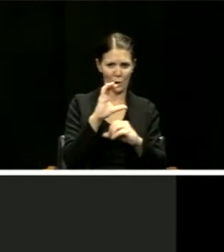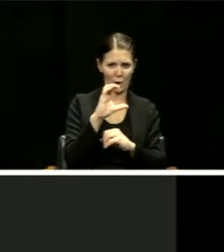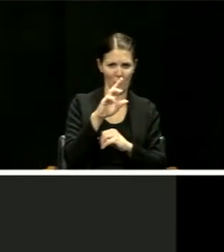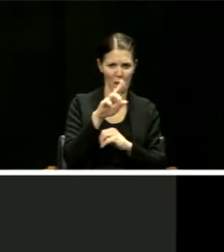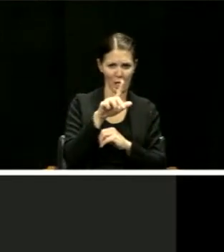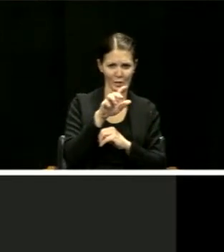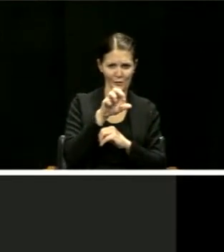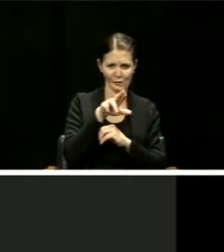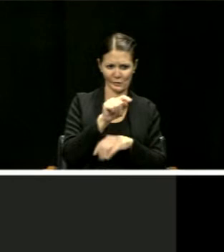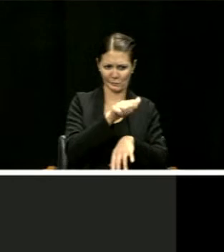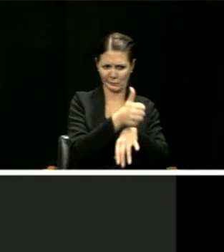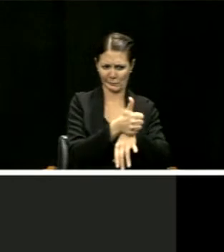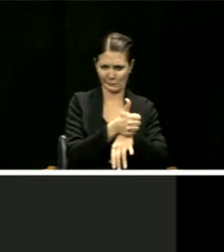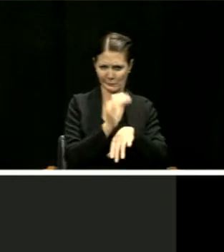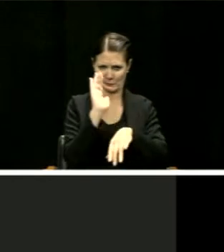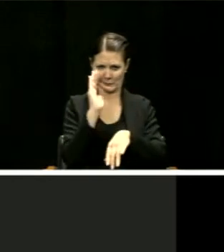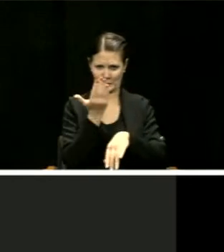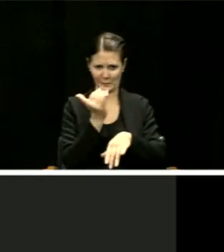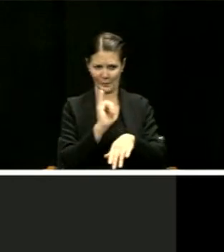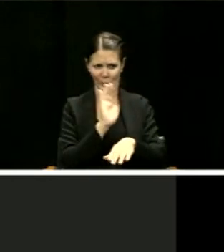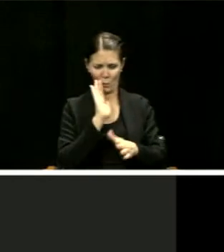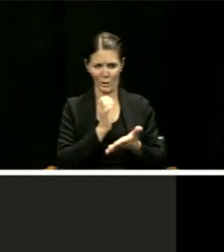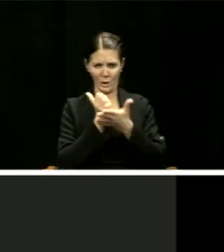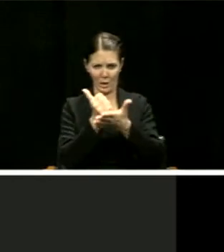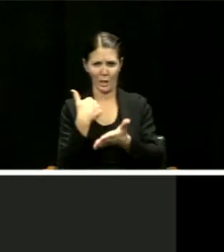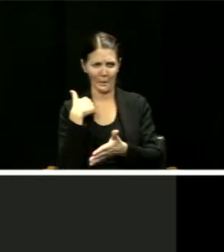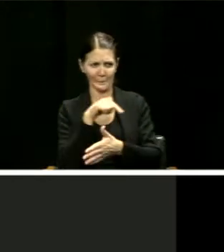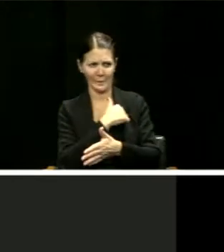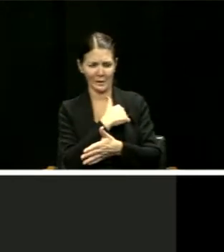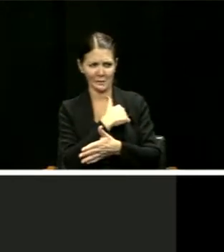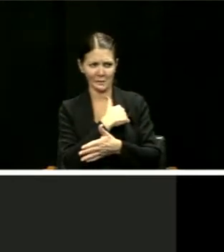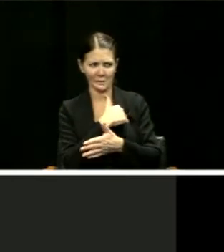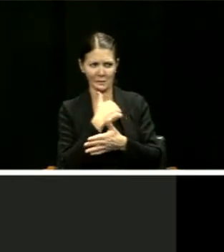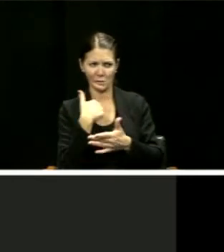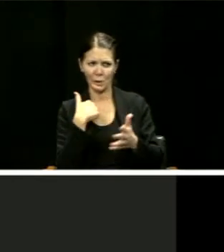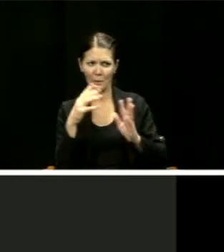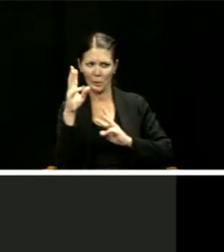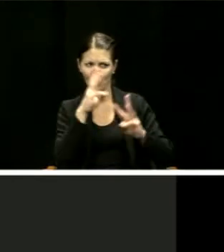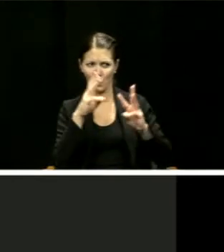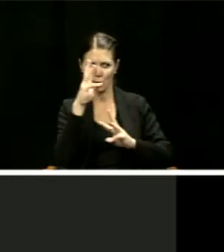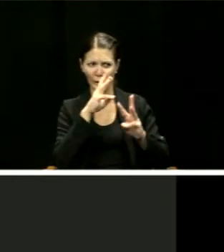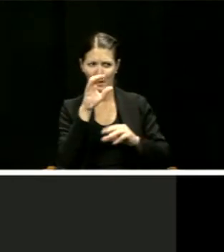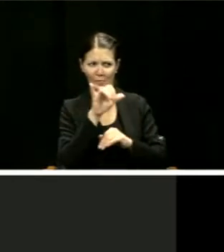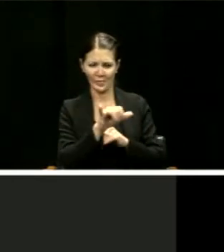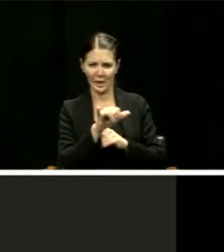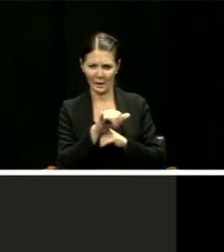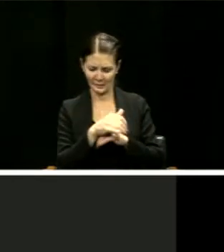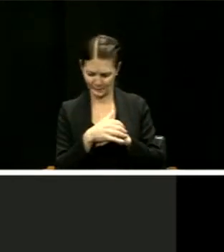to kind of open things up downstream. So I'm fairly concerned about it.